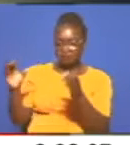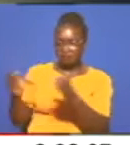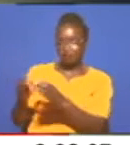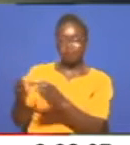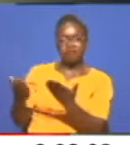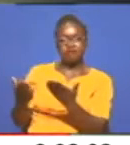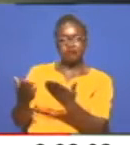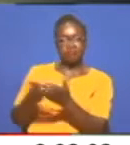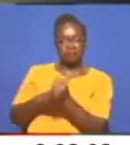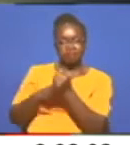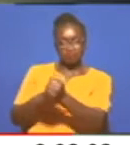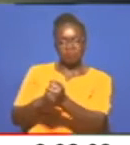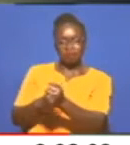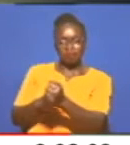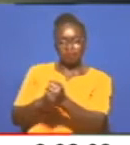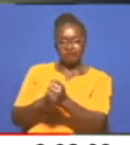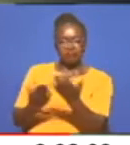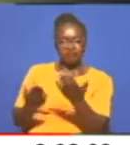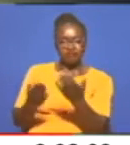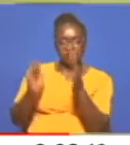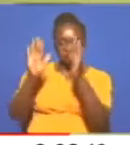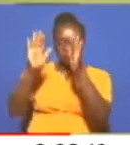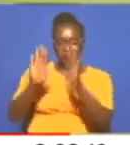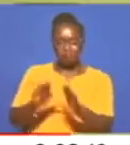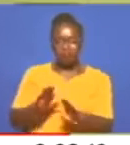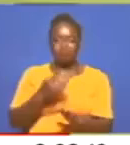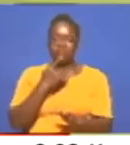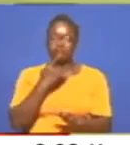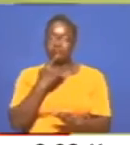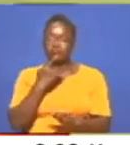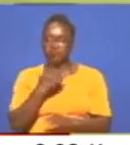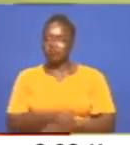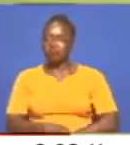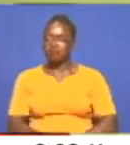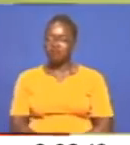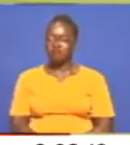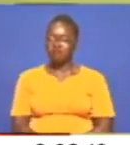spearhead the movement's campaign in Turkana. For Prime Edition, I'm Zainab Said.